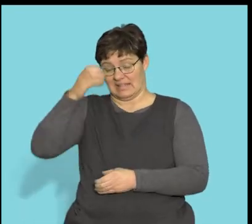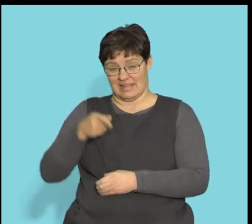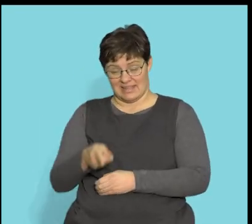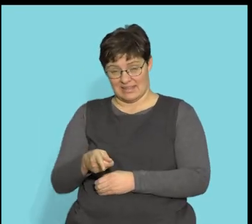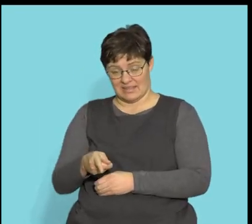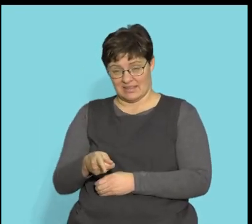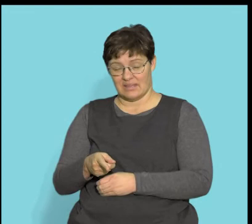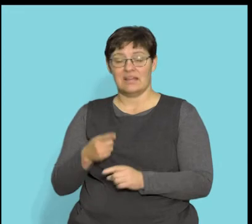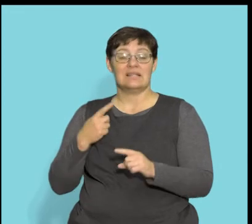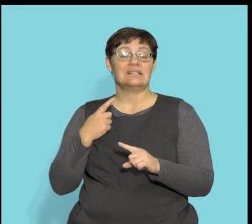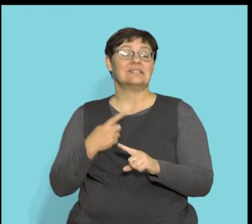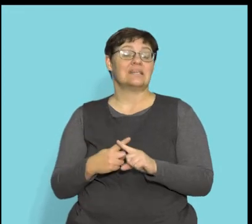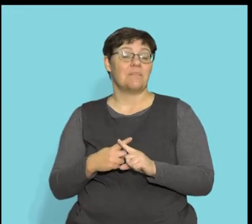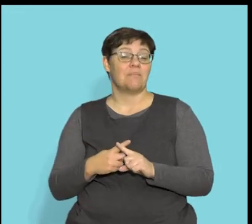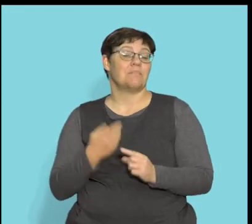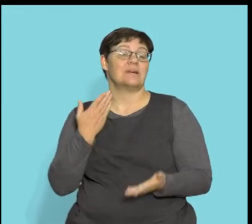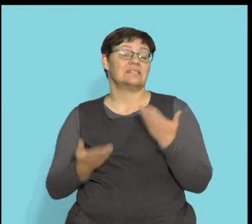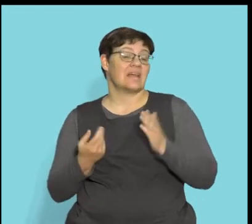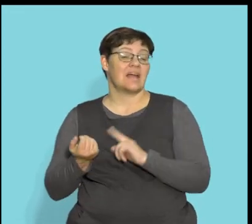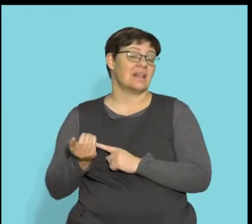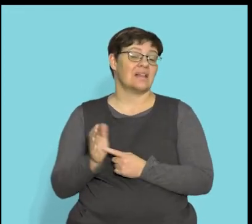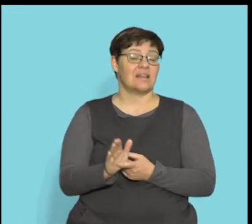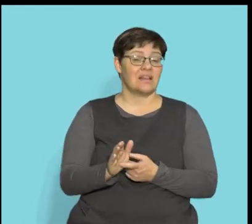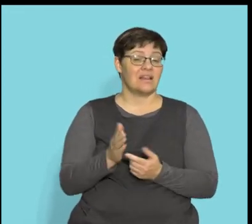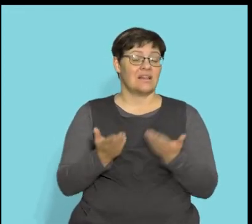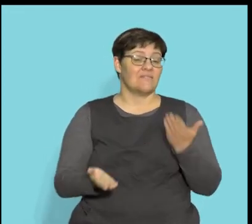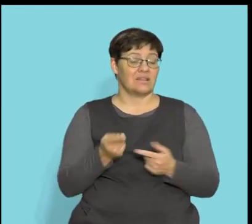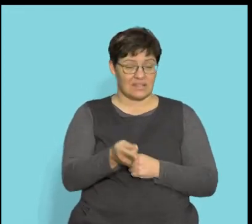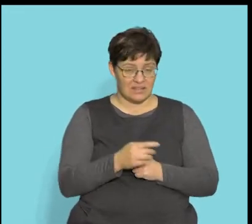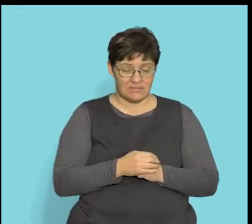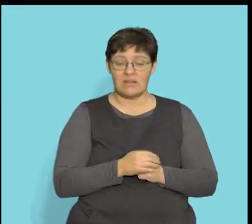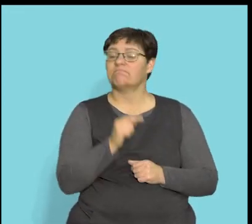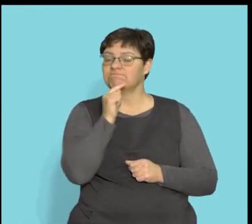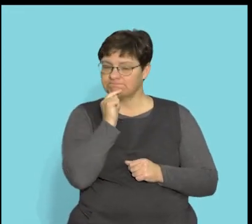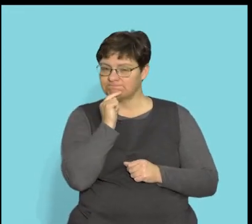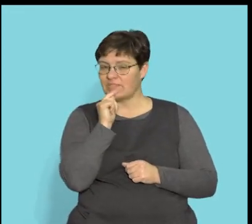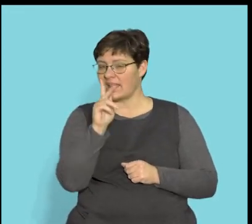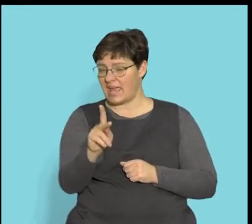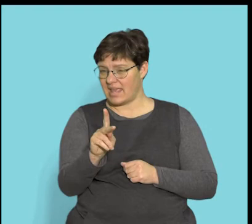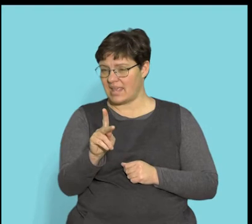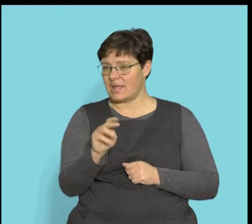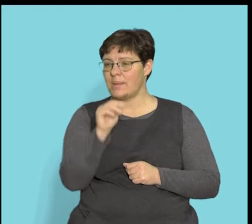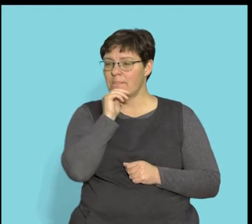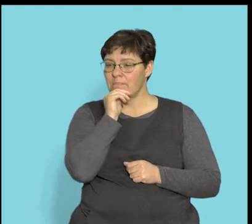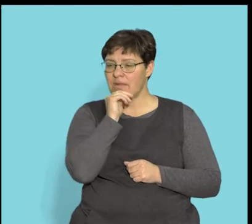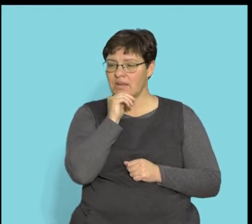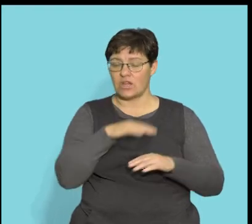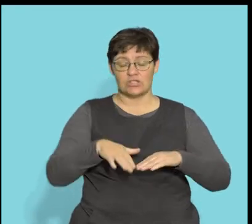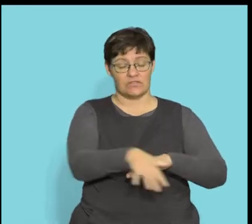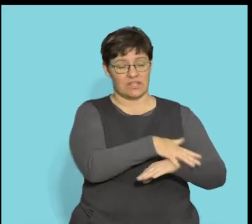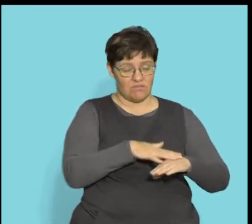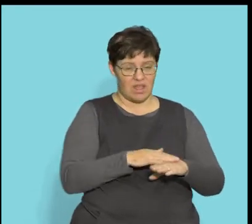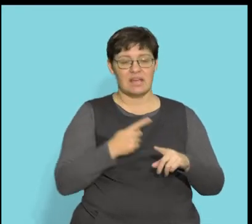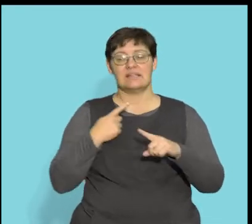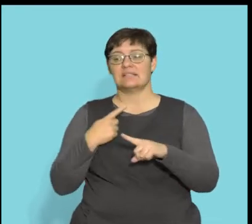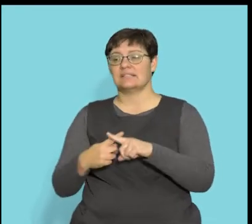of a cylinder have been multiplied by a scale factor of k, then I can generalize that the